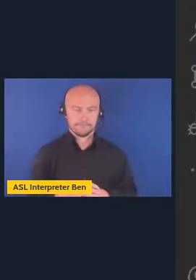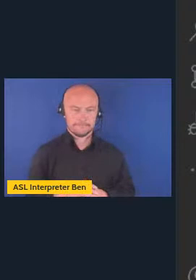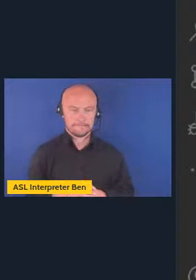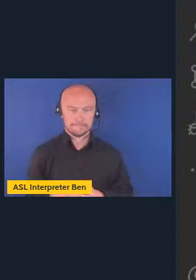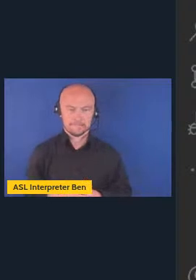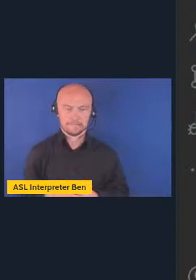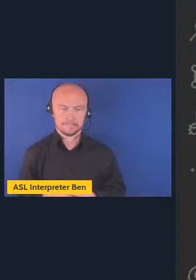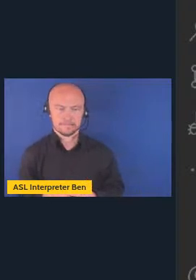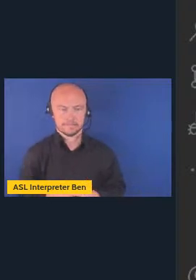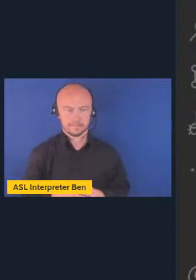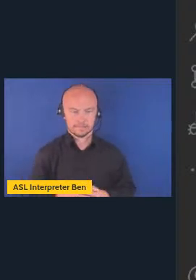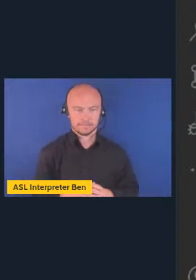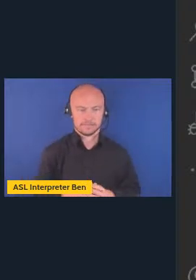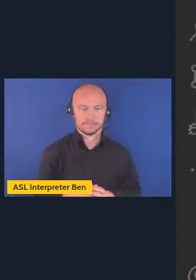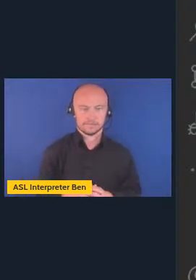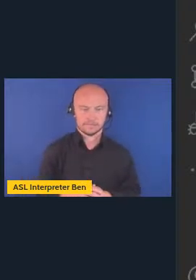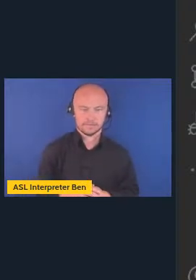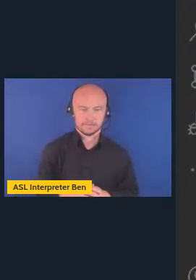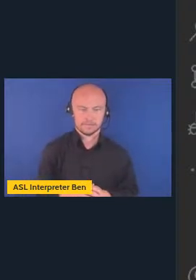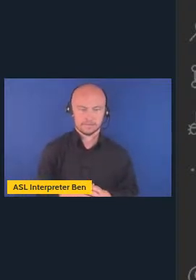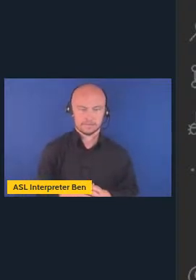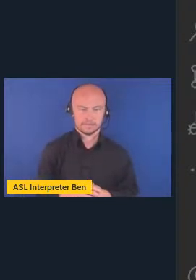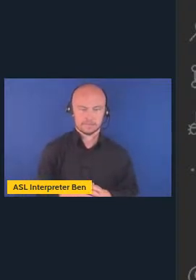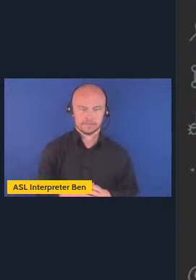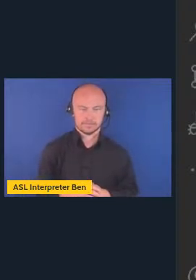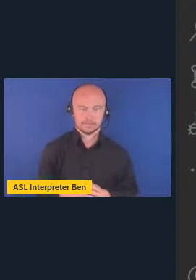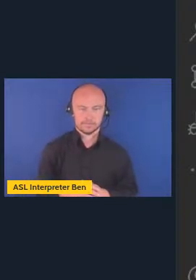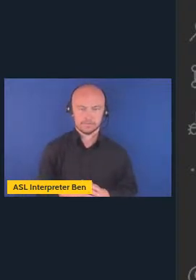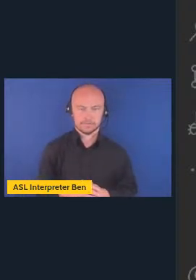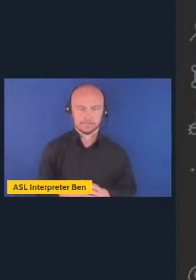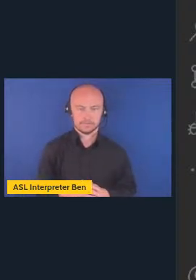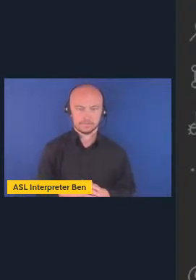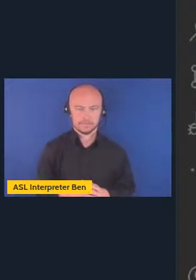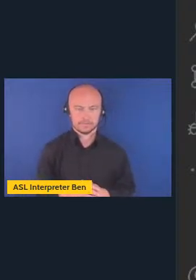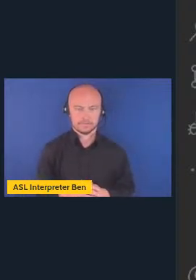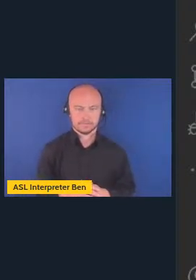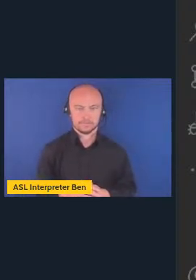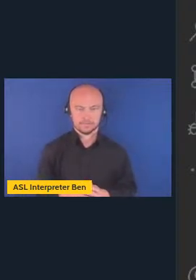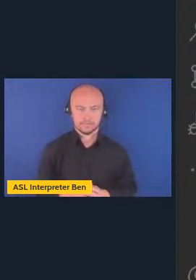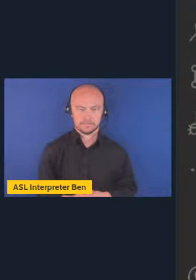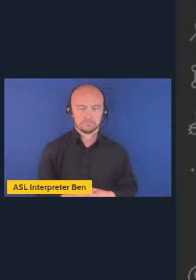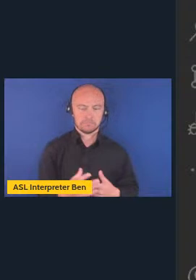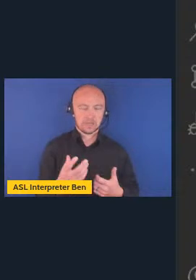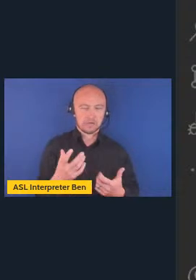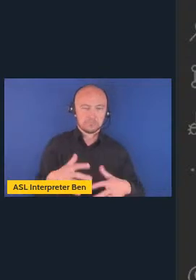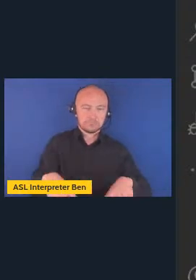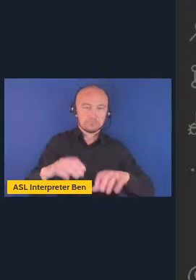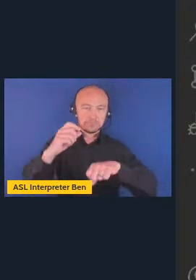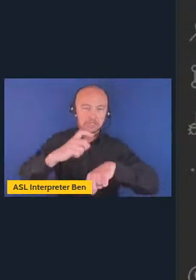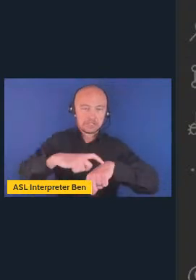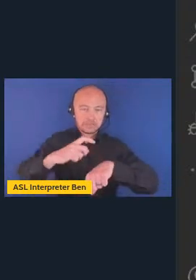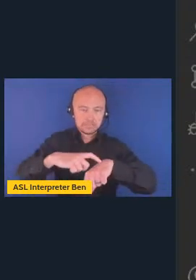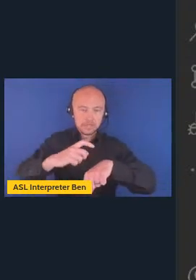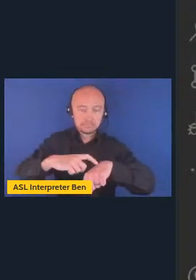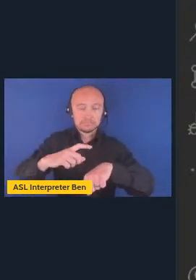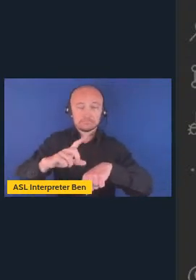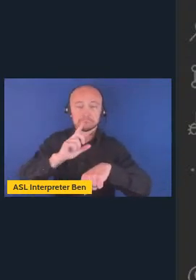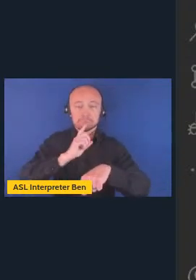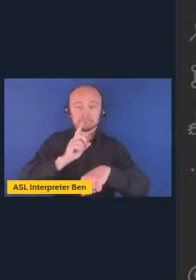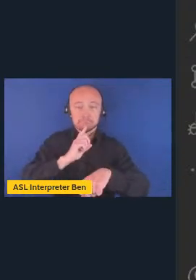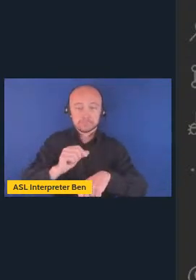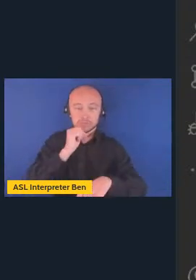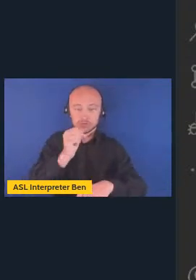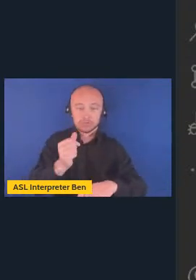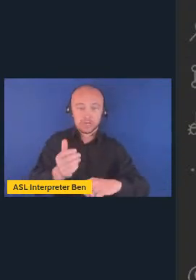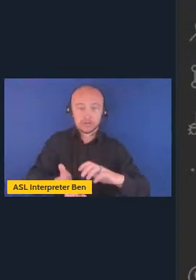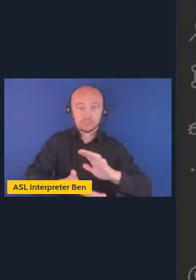equal ABCD. As you can see, this is uppercase. Now, things take time. I need to make sure that I'm not running